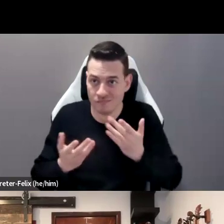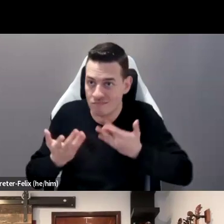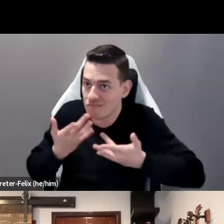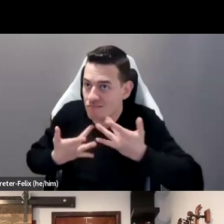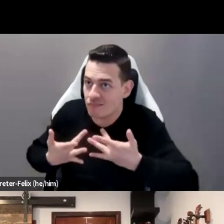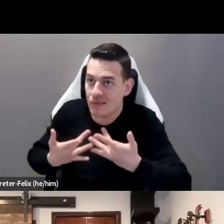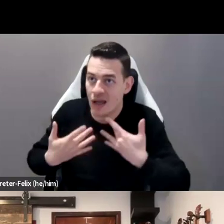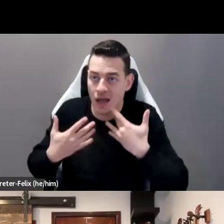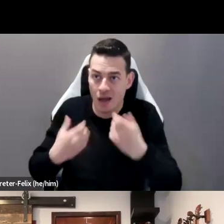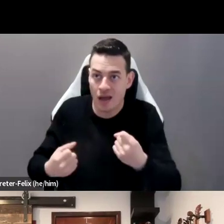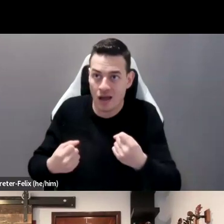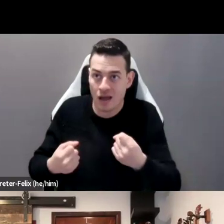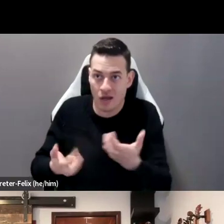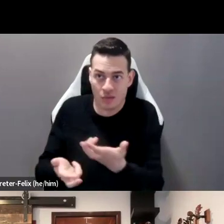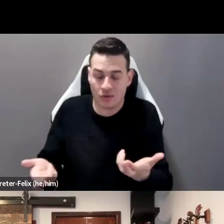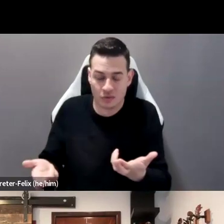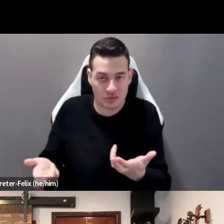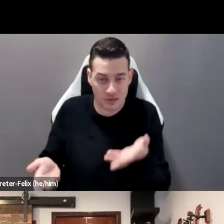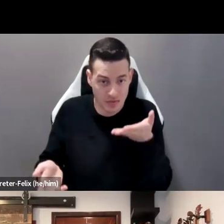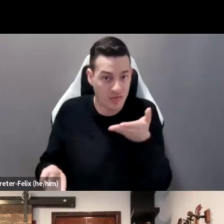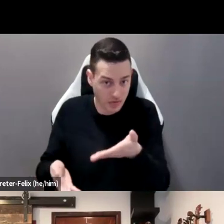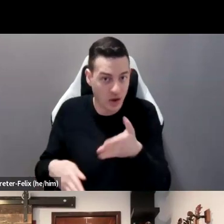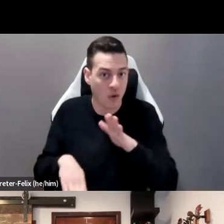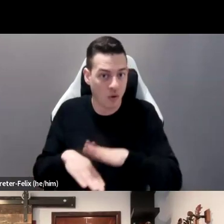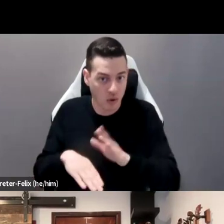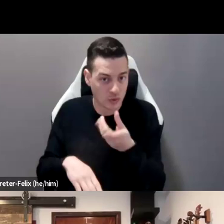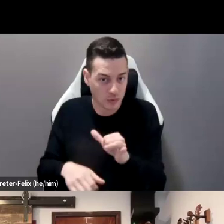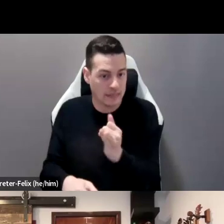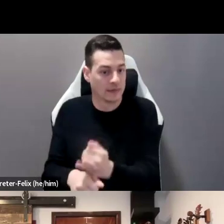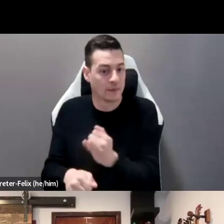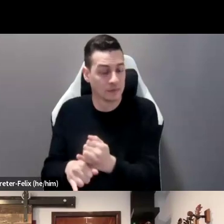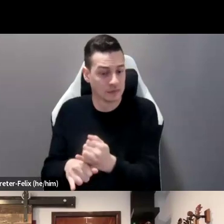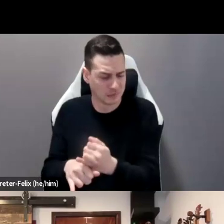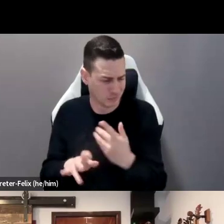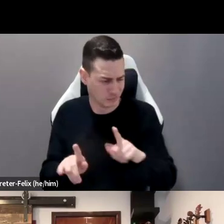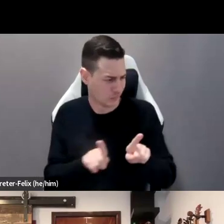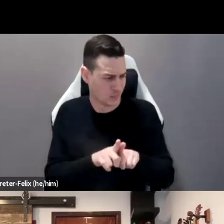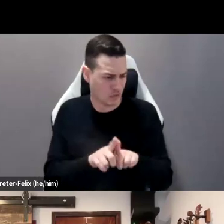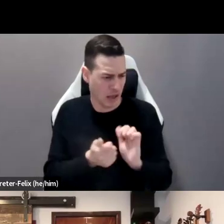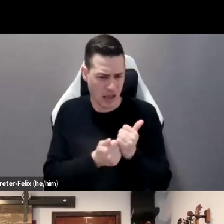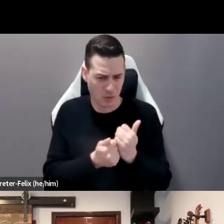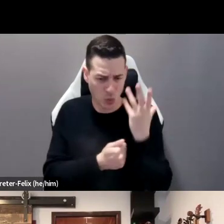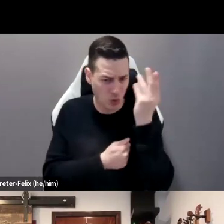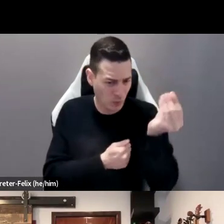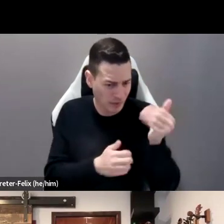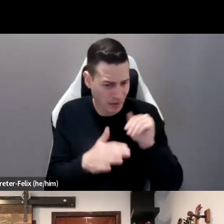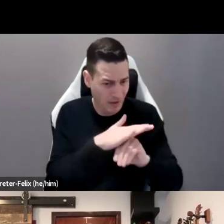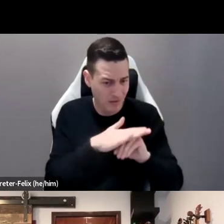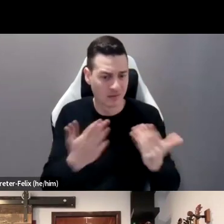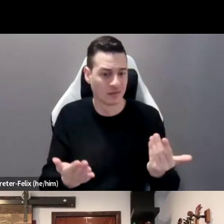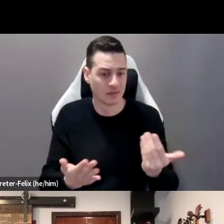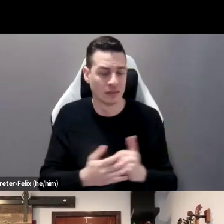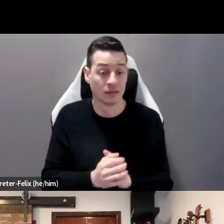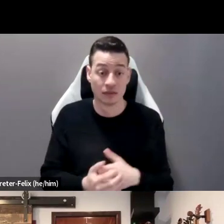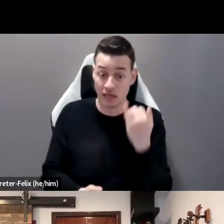then there's a real, it's also a paucity of information about how to get access to that. Like when I ask my students, like